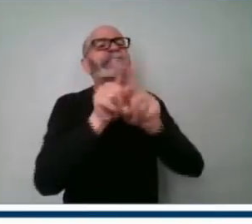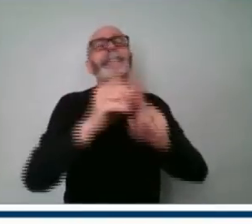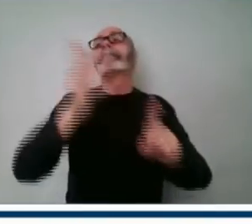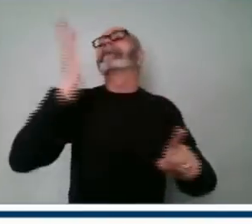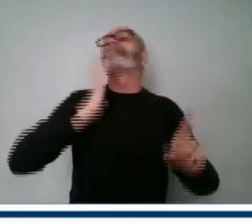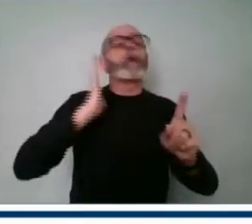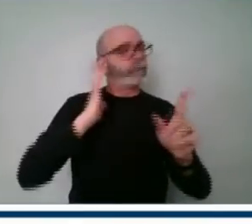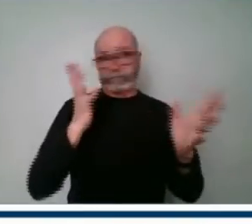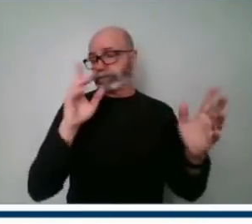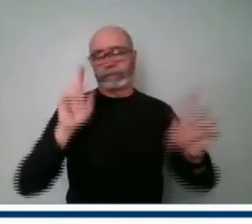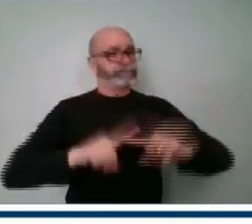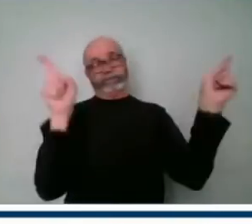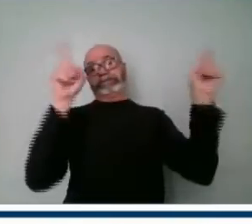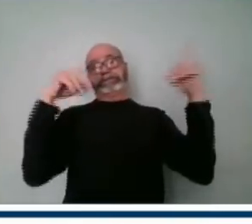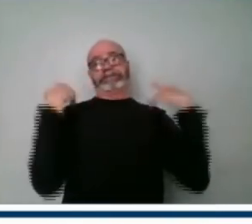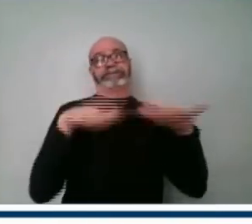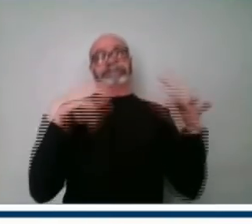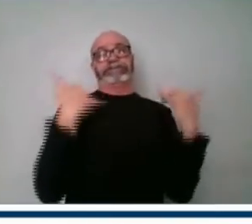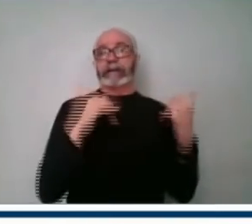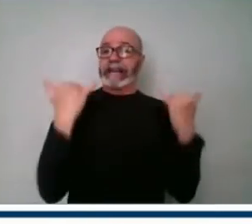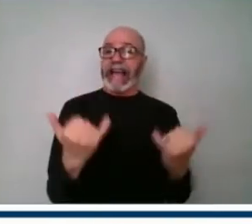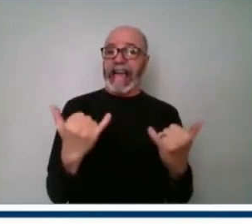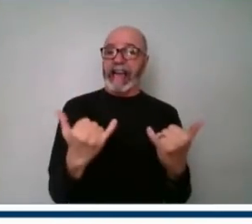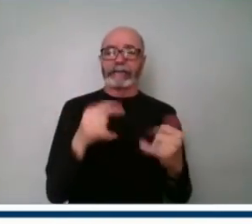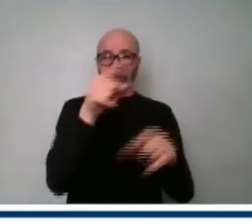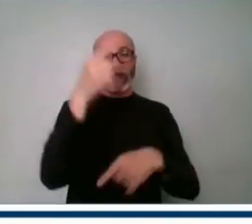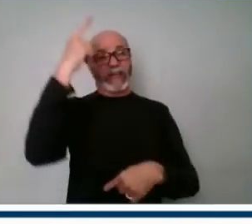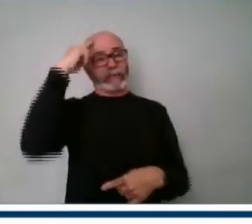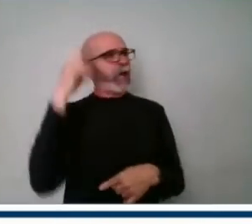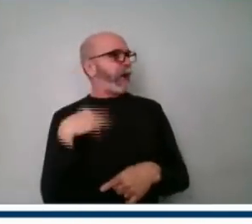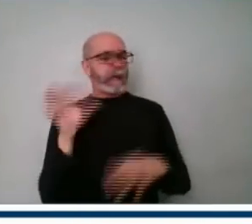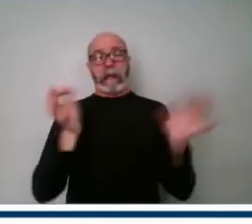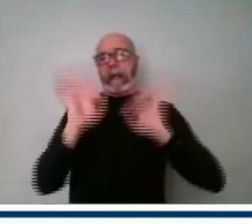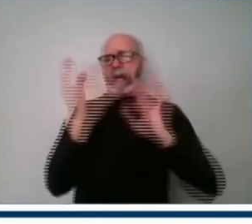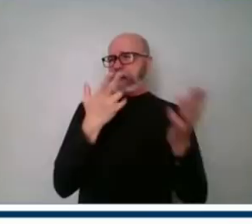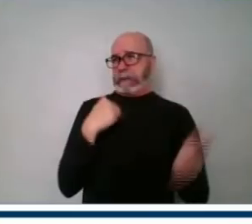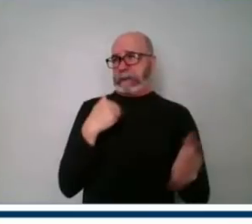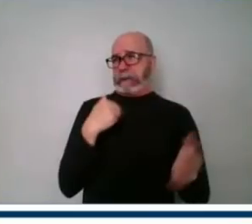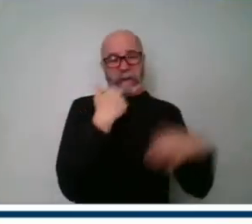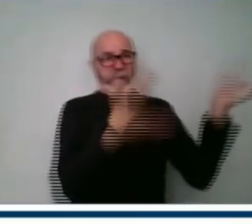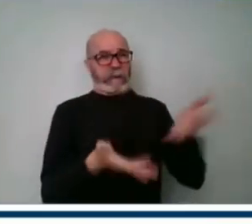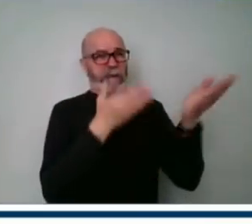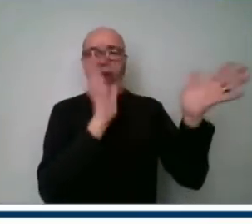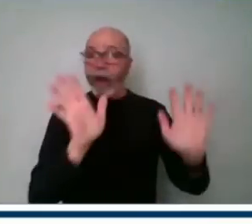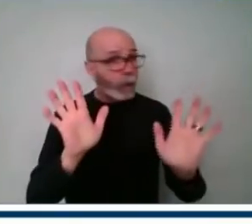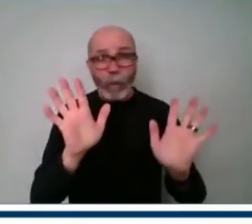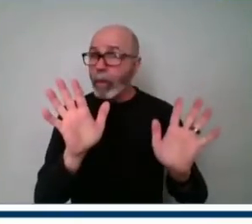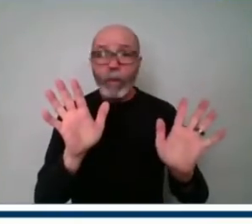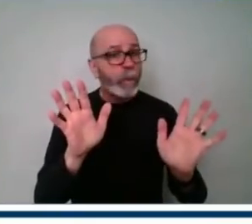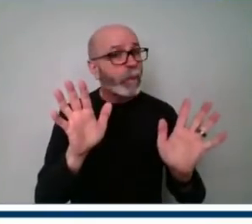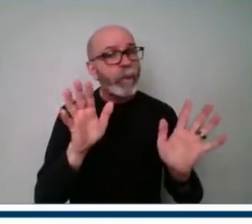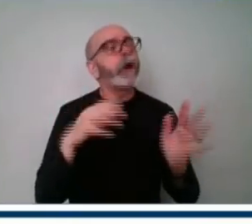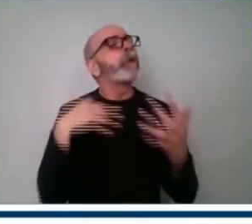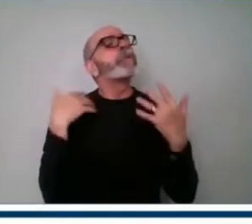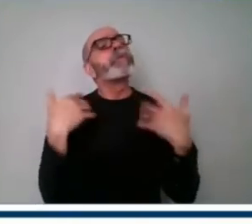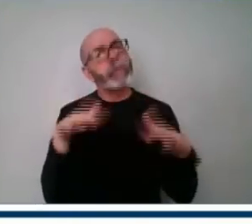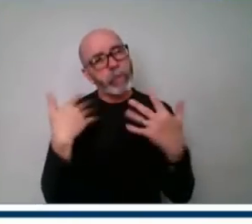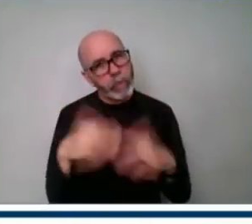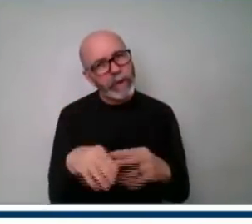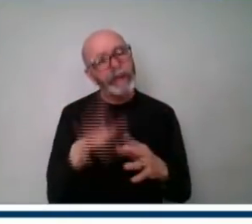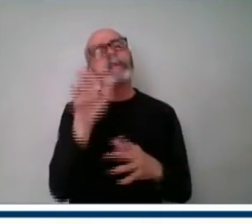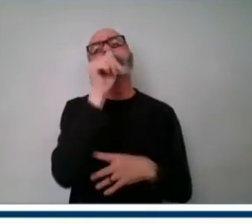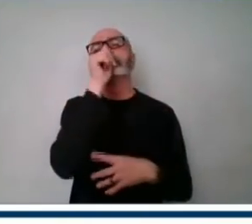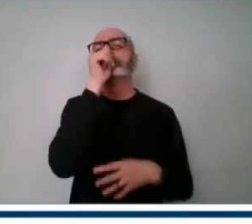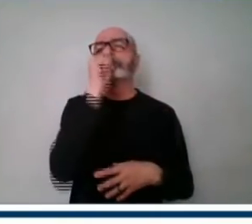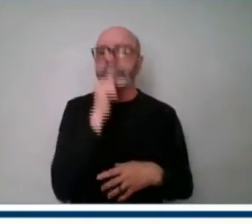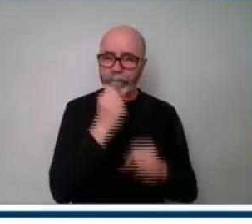simple. Please be patient, and when it's your turn, book your appointment and get your vaccine. Lastly, the premiers